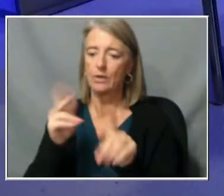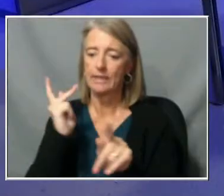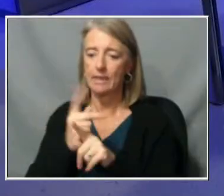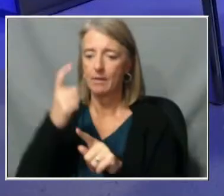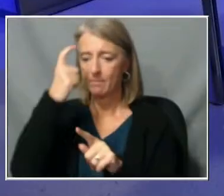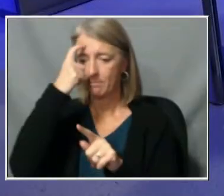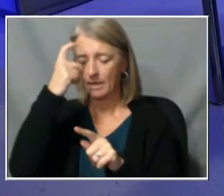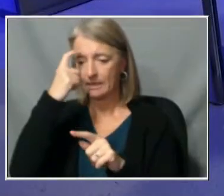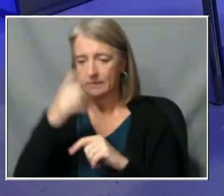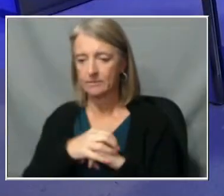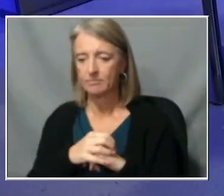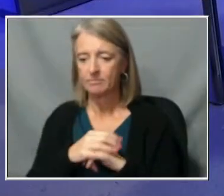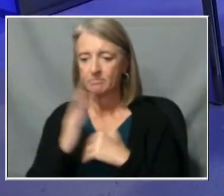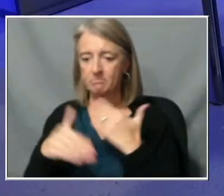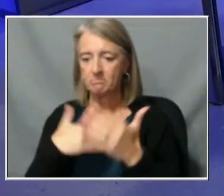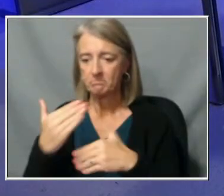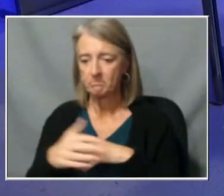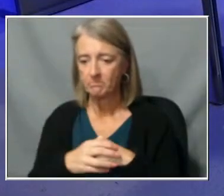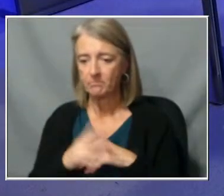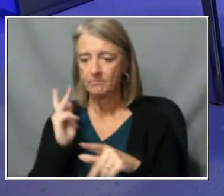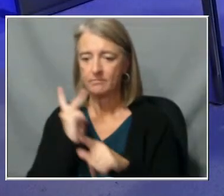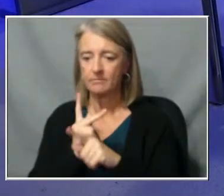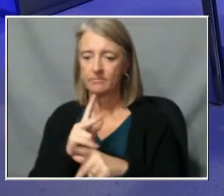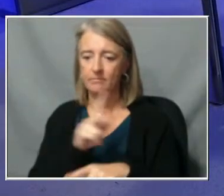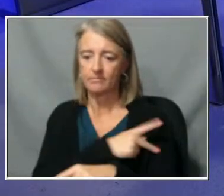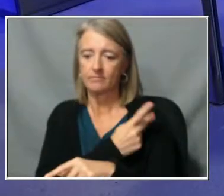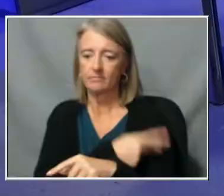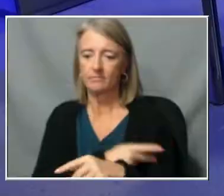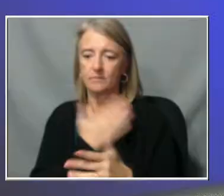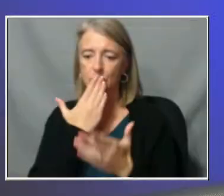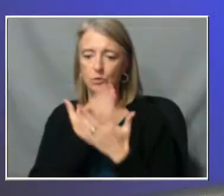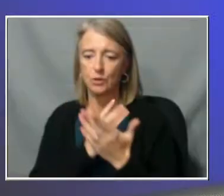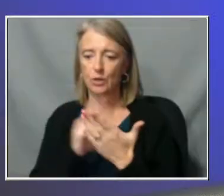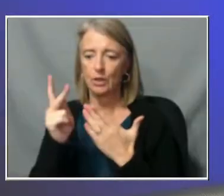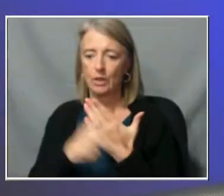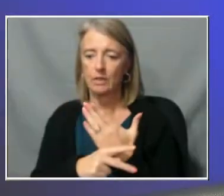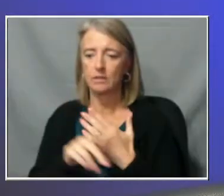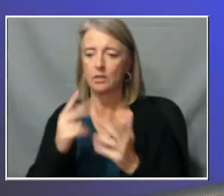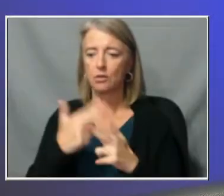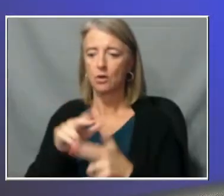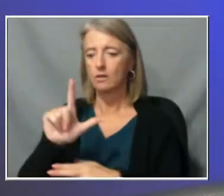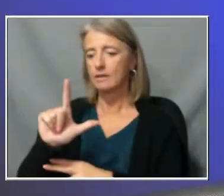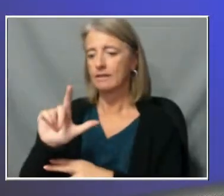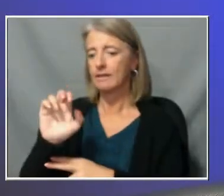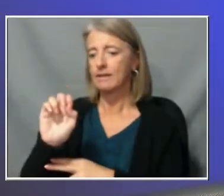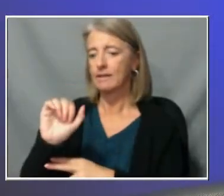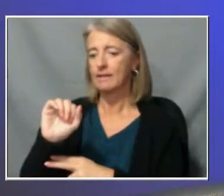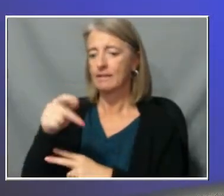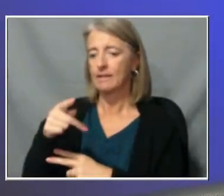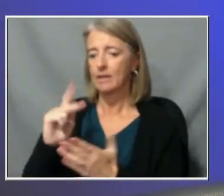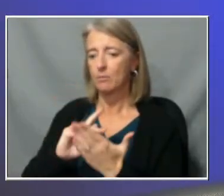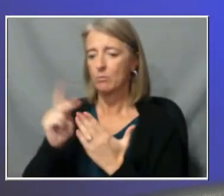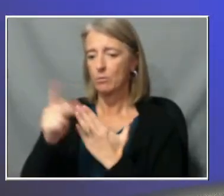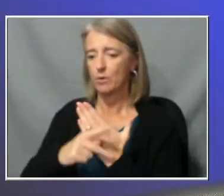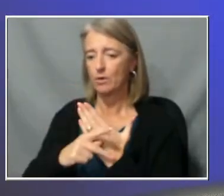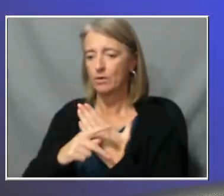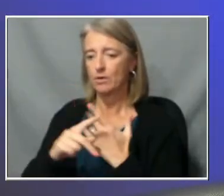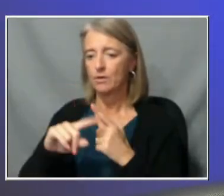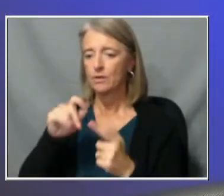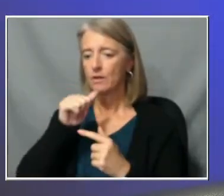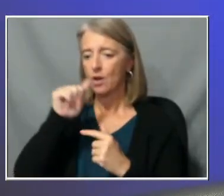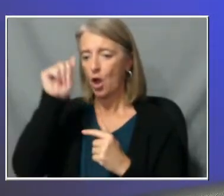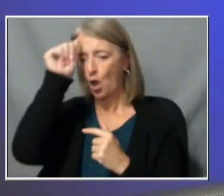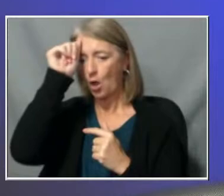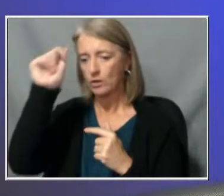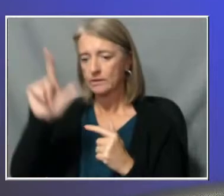Keeping your patients engaged, right? Yeah. There's a great program called the LEAP program. It goes on through the Alzheimer's Disease Research